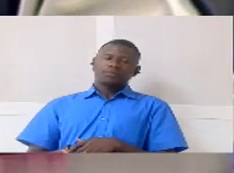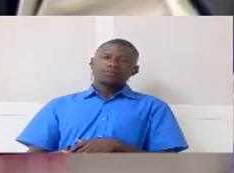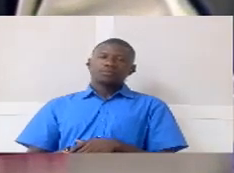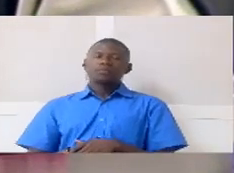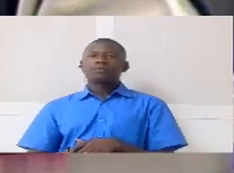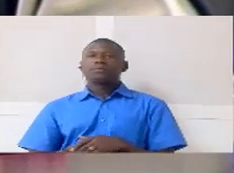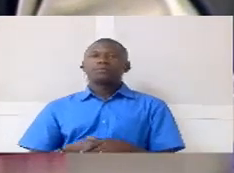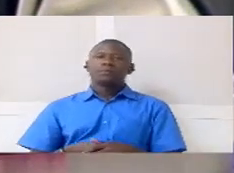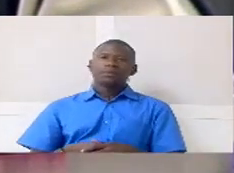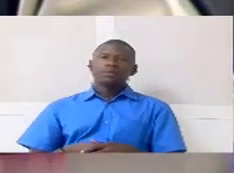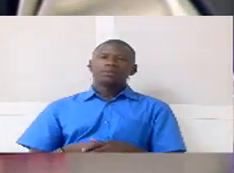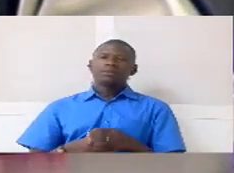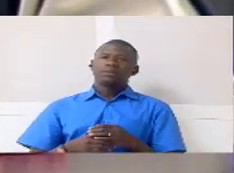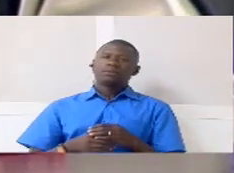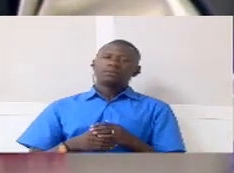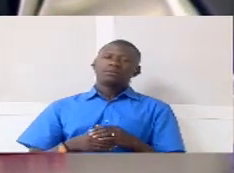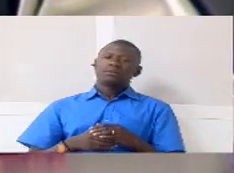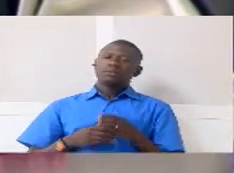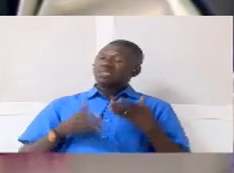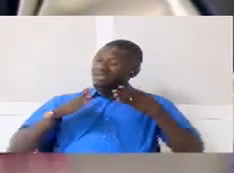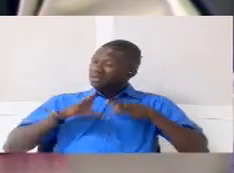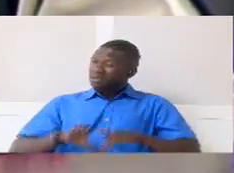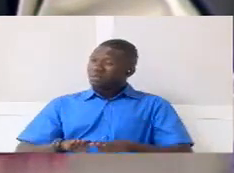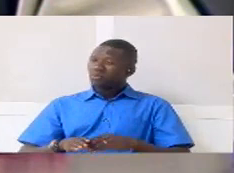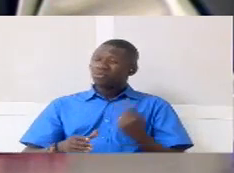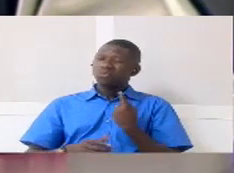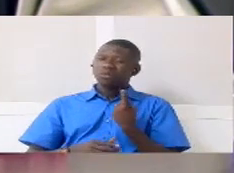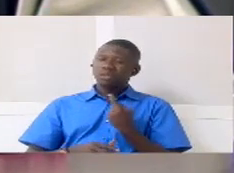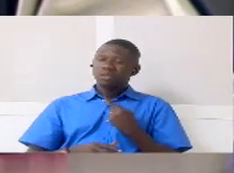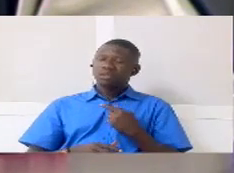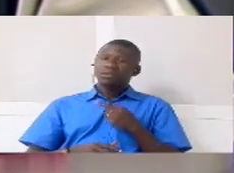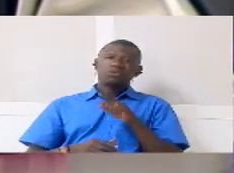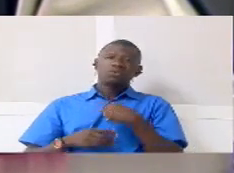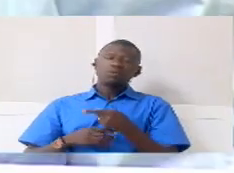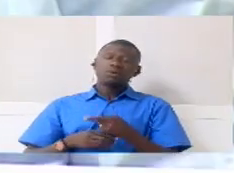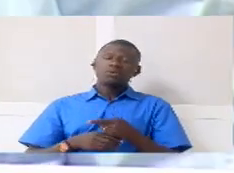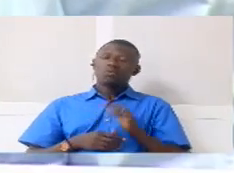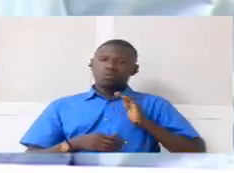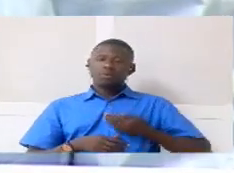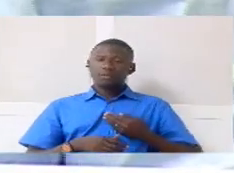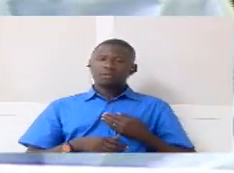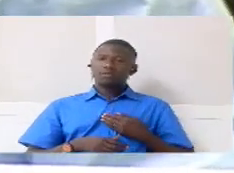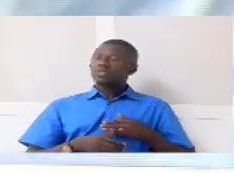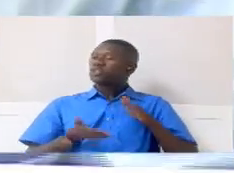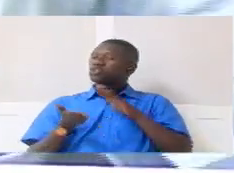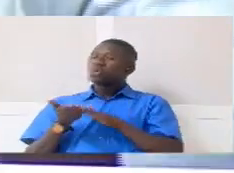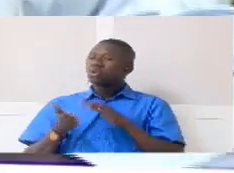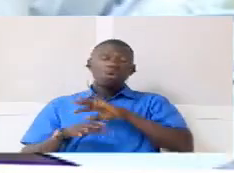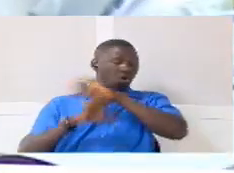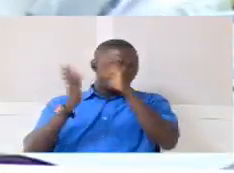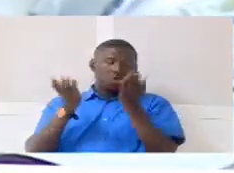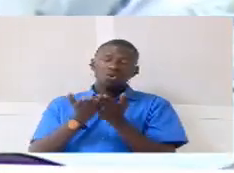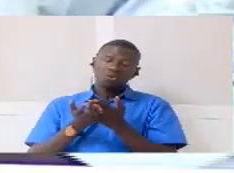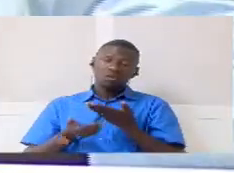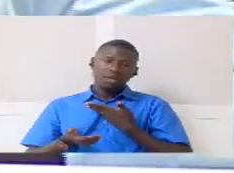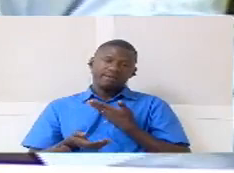mobile ma. The discrimination was not only limited to the women folk, it touched everyone else. Could you further explain